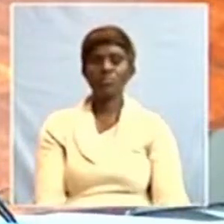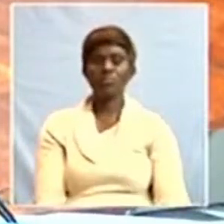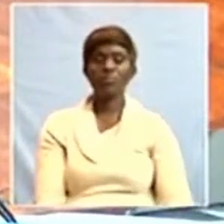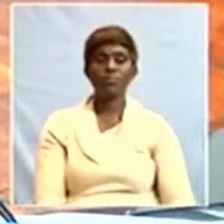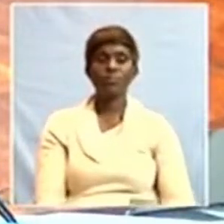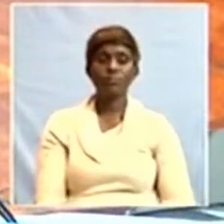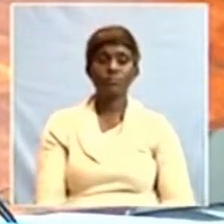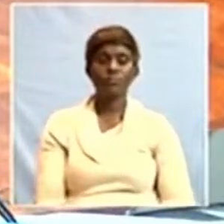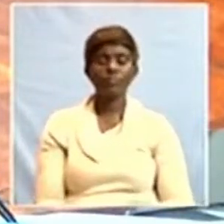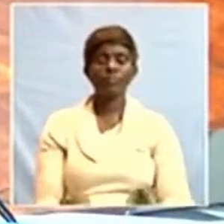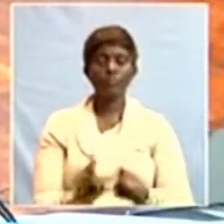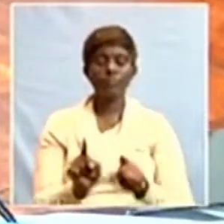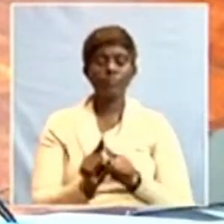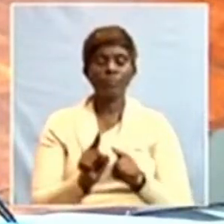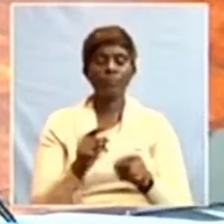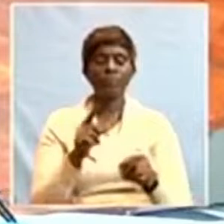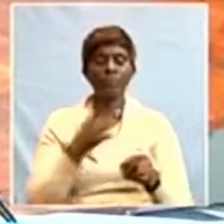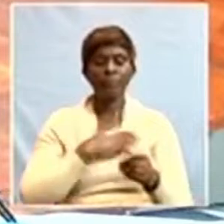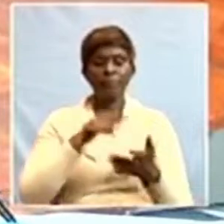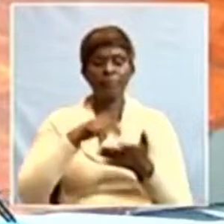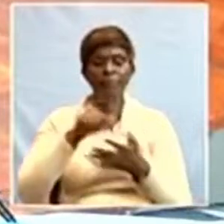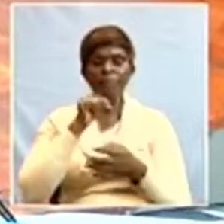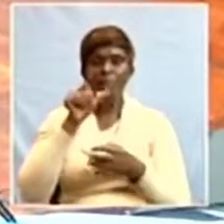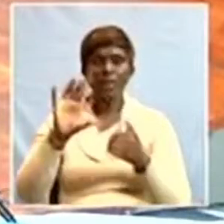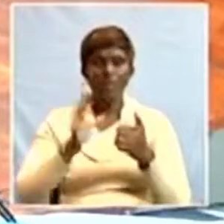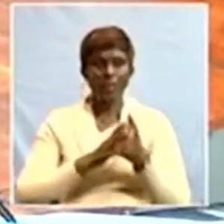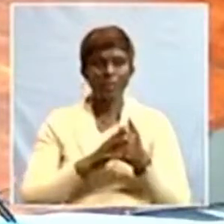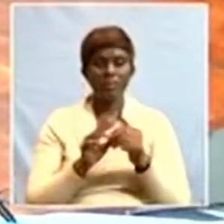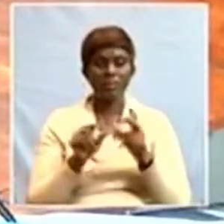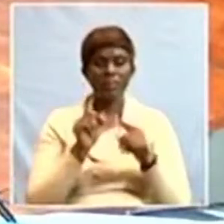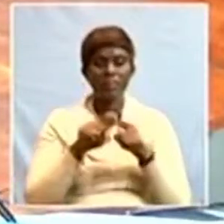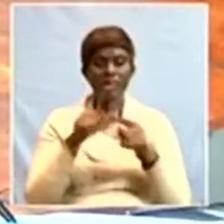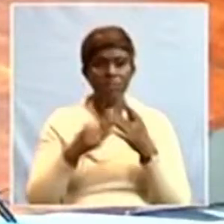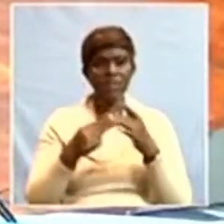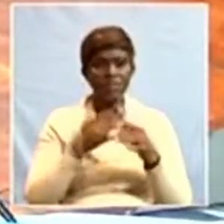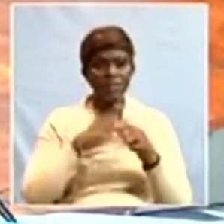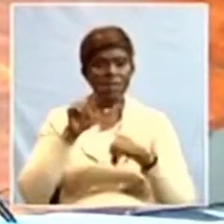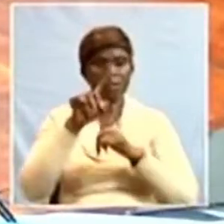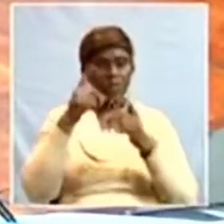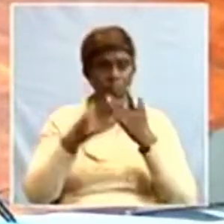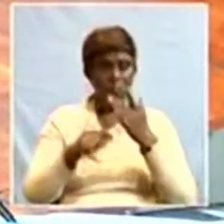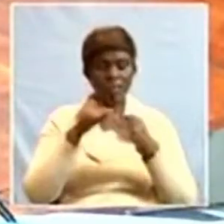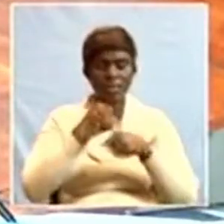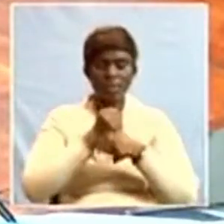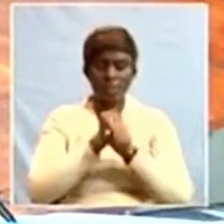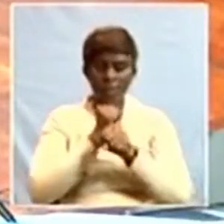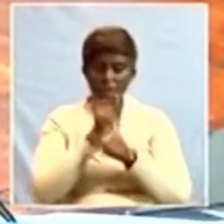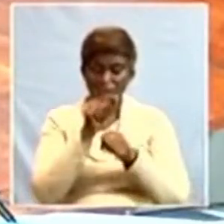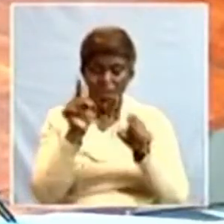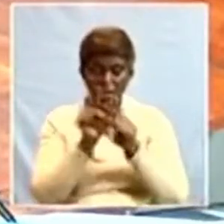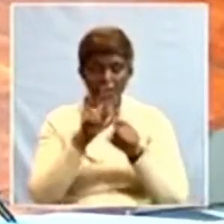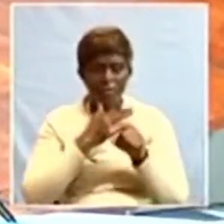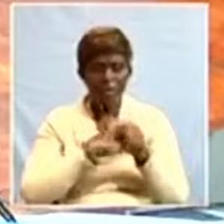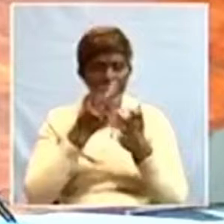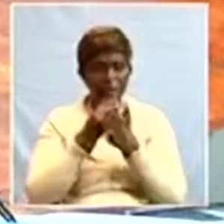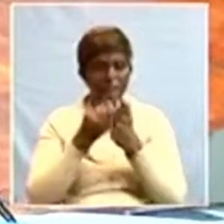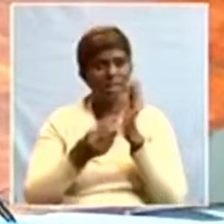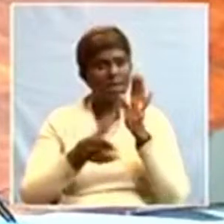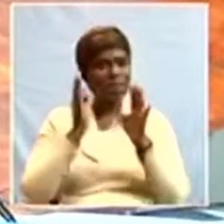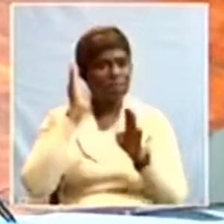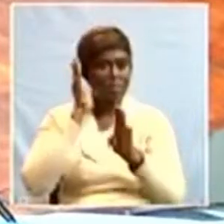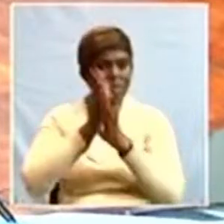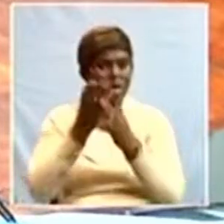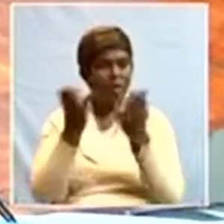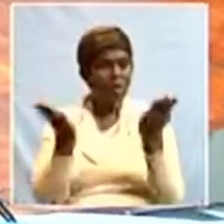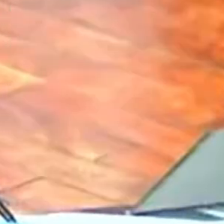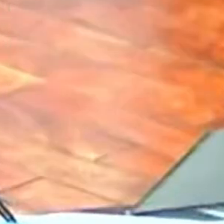paid. My payment is not coming through. That is my question. What causes this, and where is my money going to?